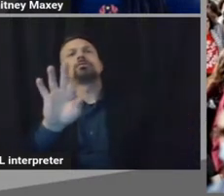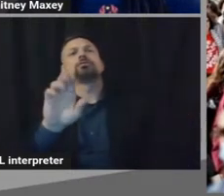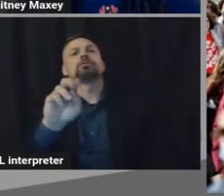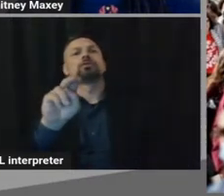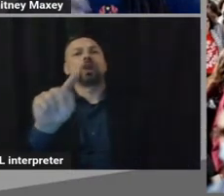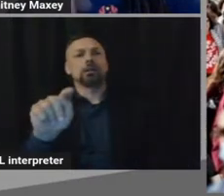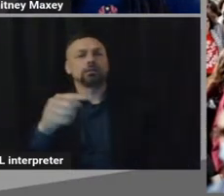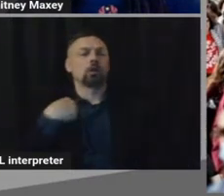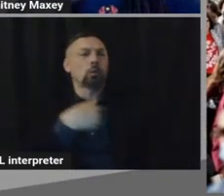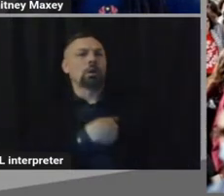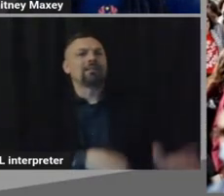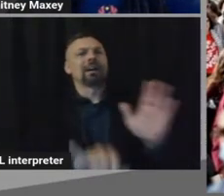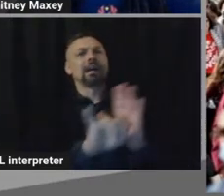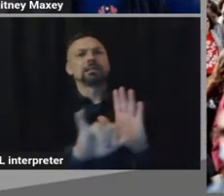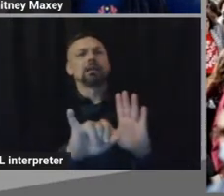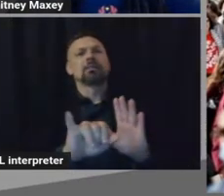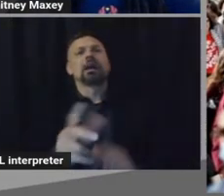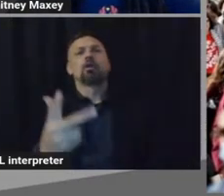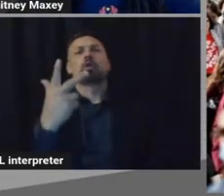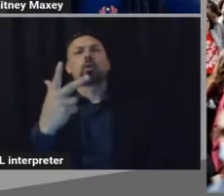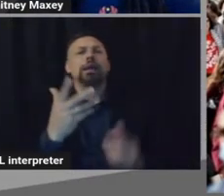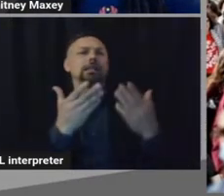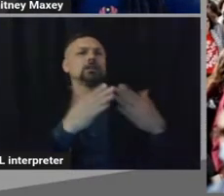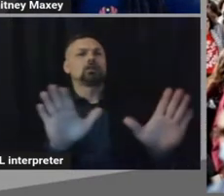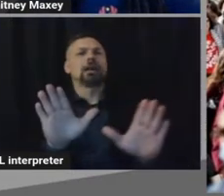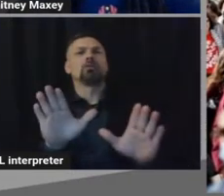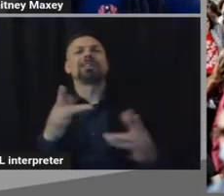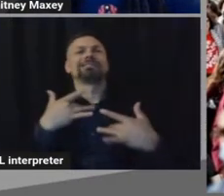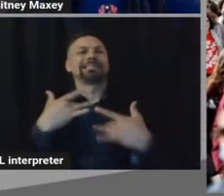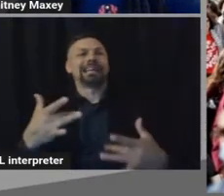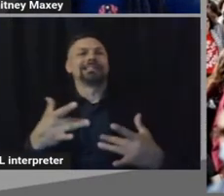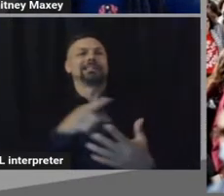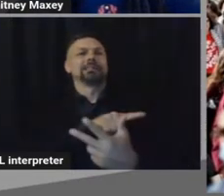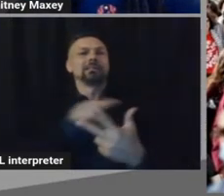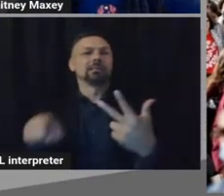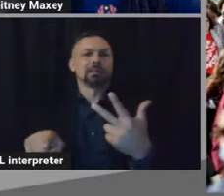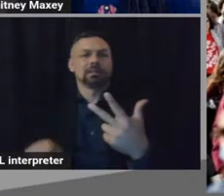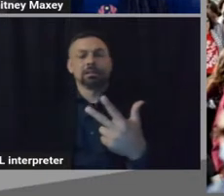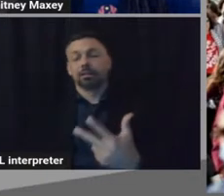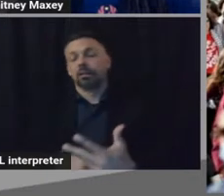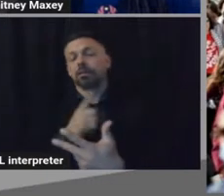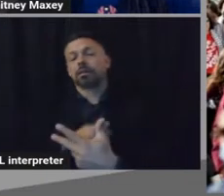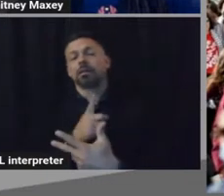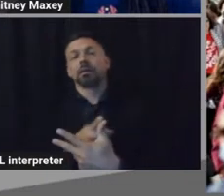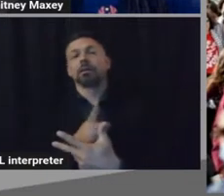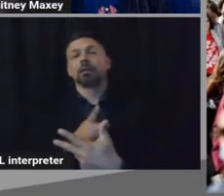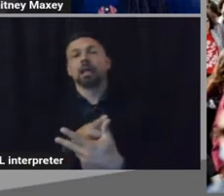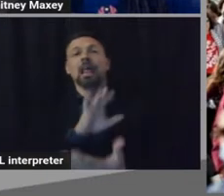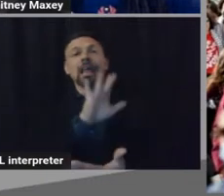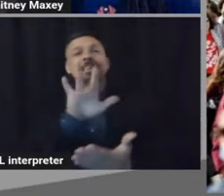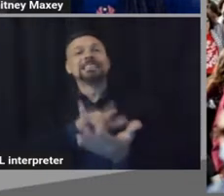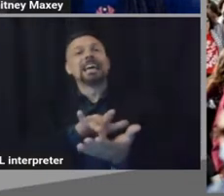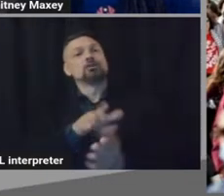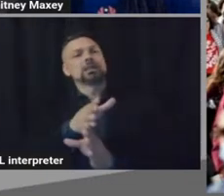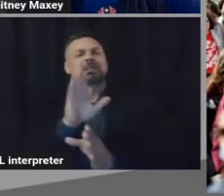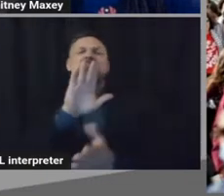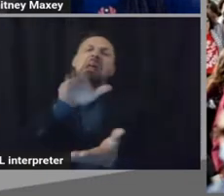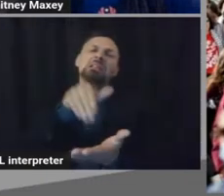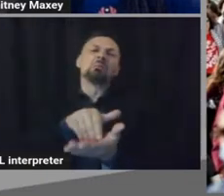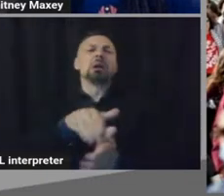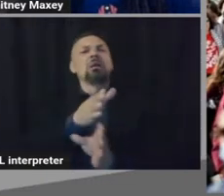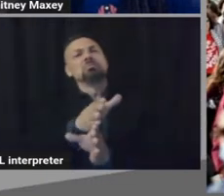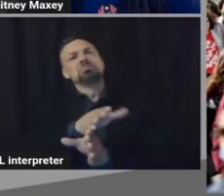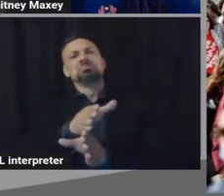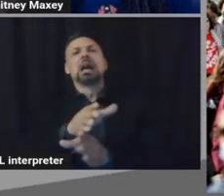front, we've identified three general tendencies. One are centrist Democrats or corporate